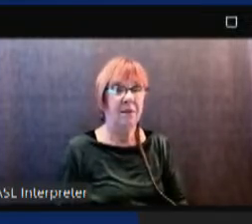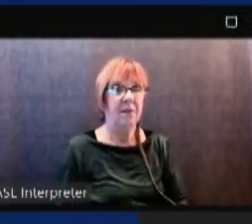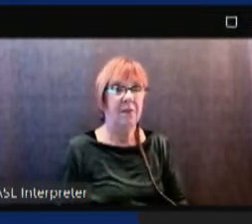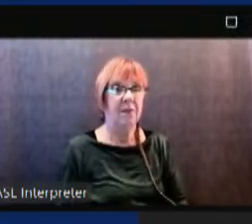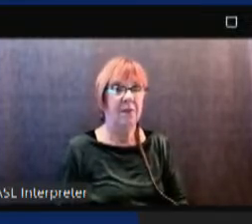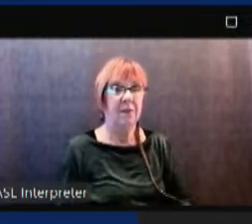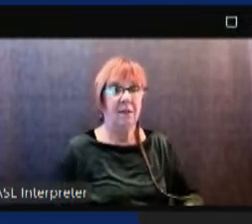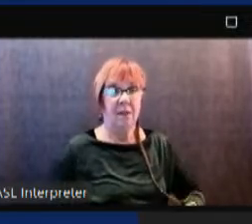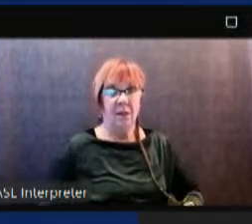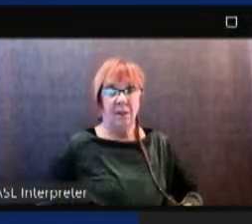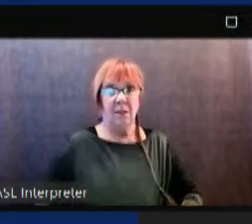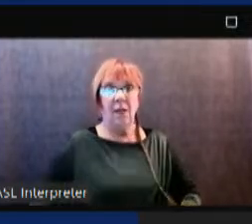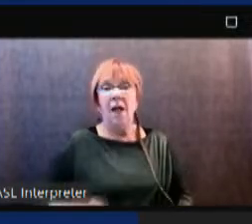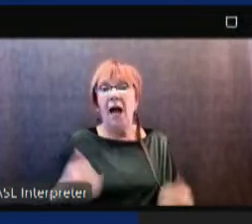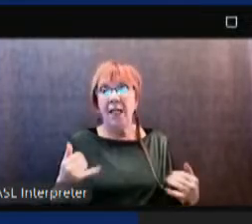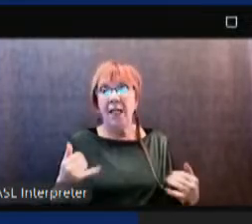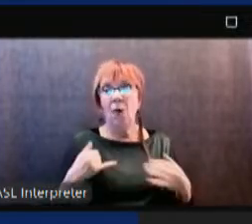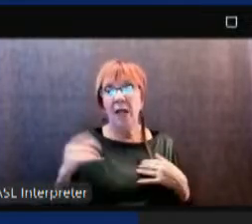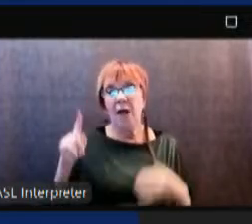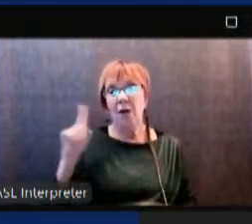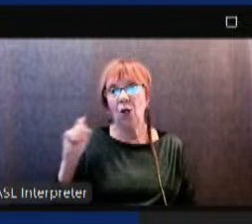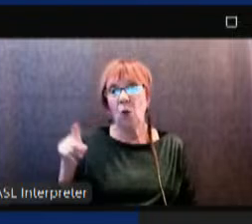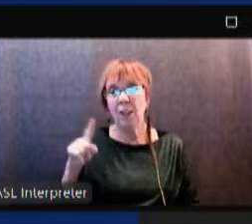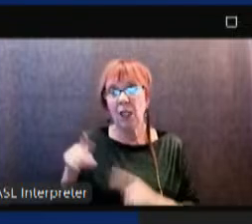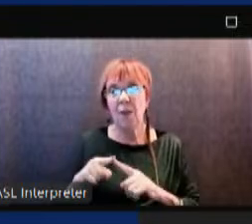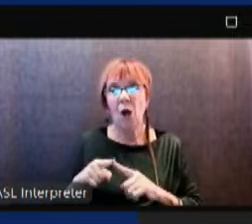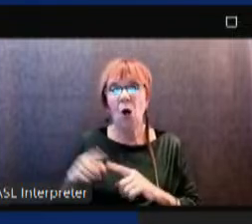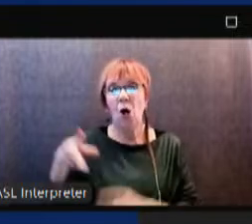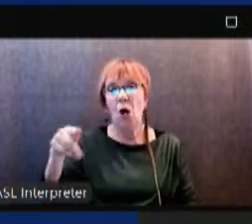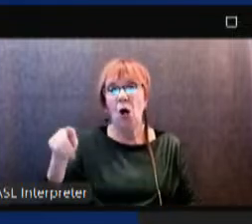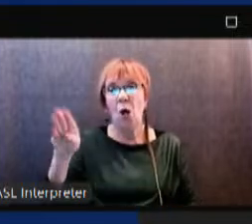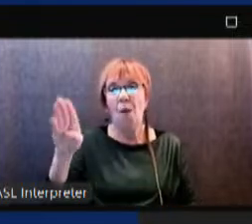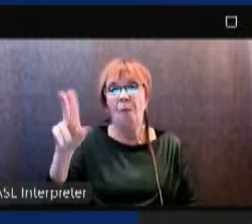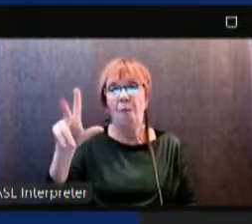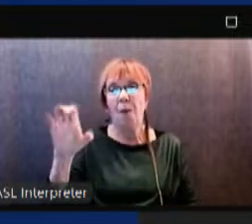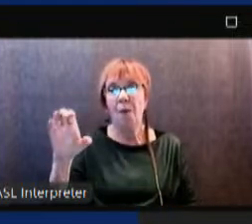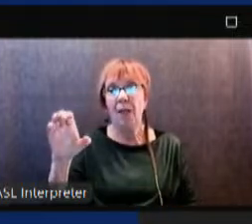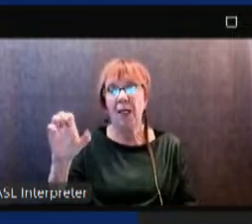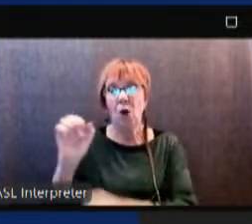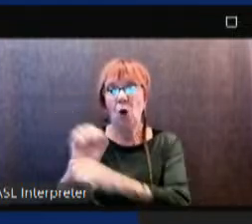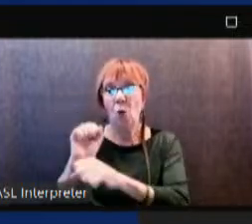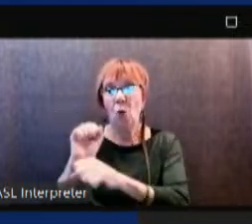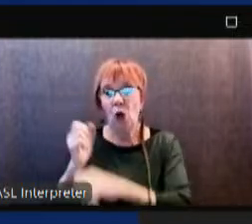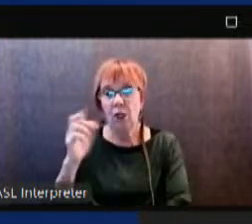Thank you. And then this question is for Public Works and or Director Bodek